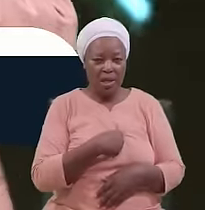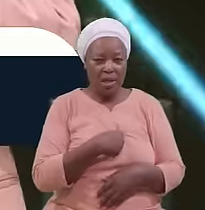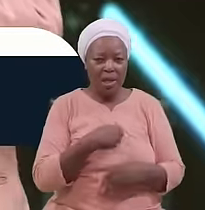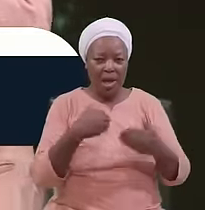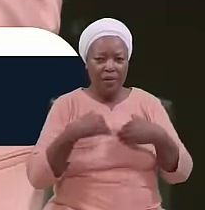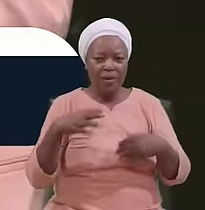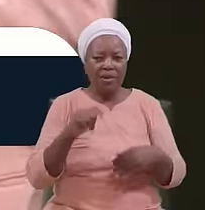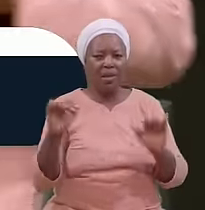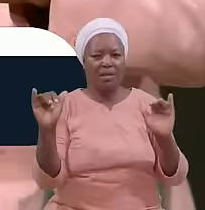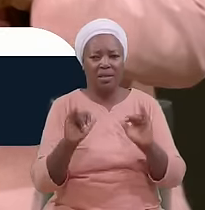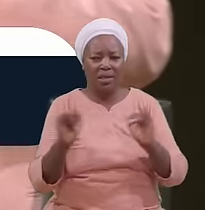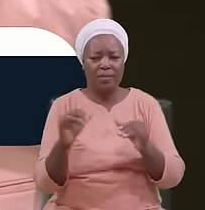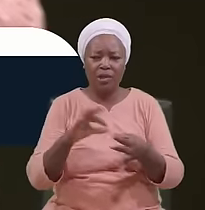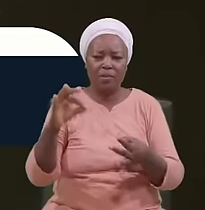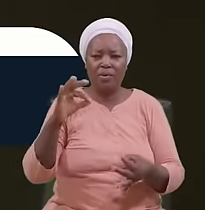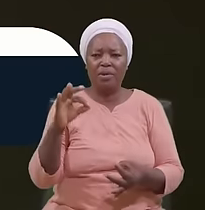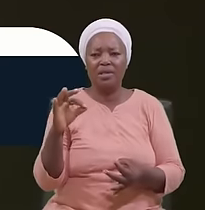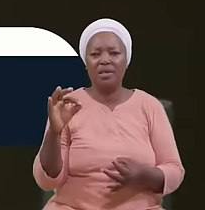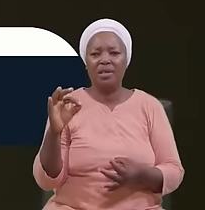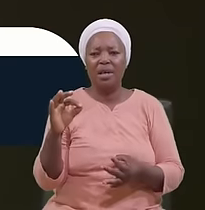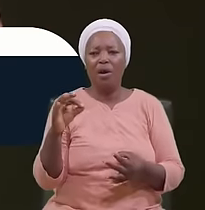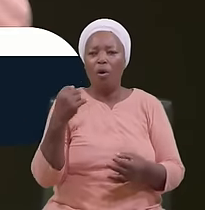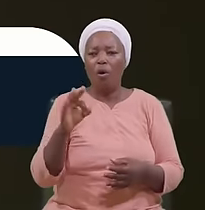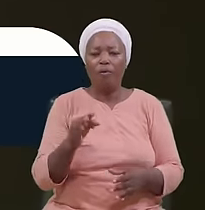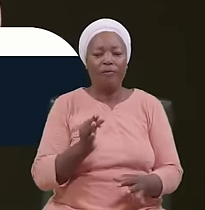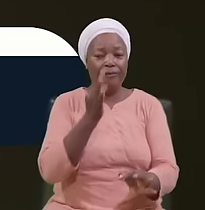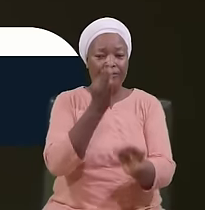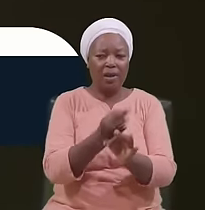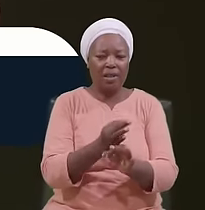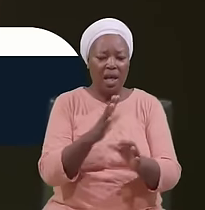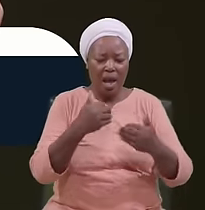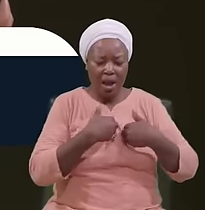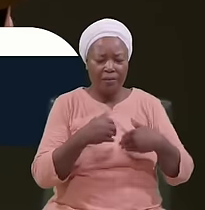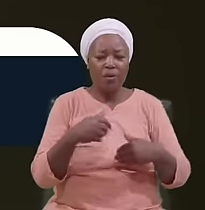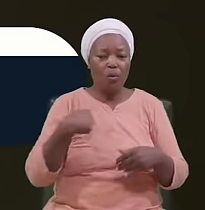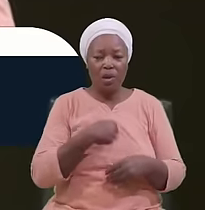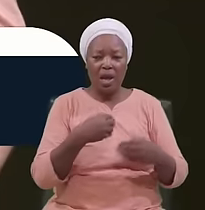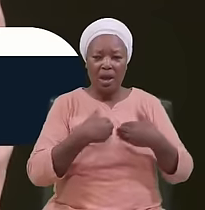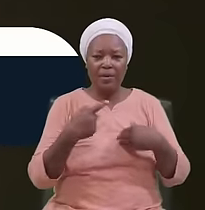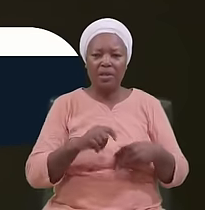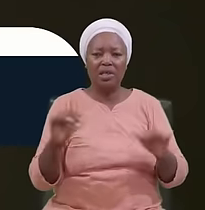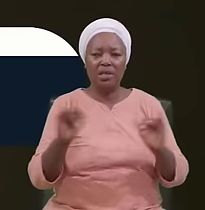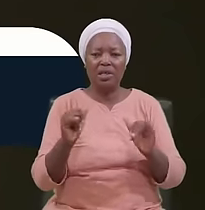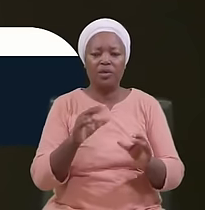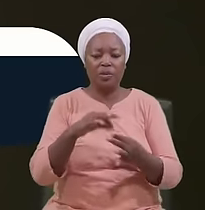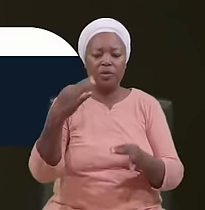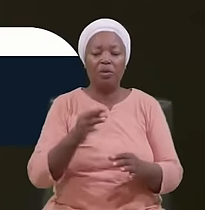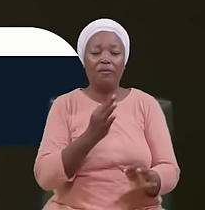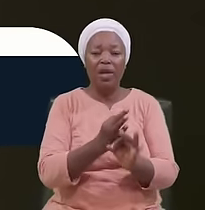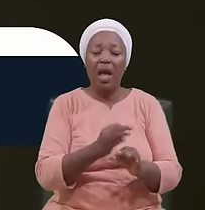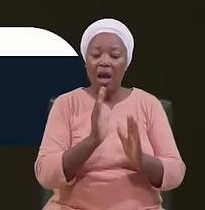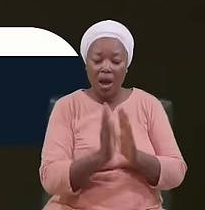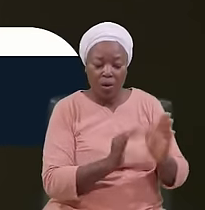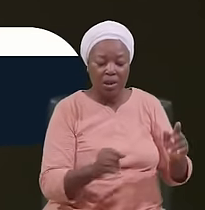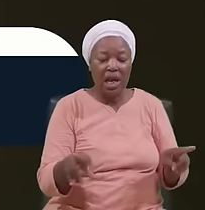the same spirit of faith, we, having the same spirit of faith, according